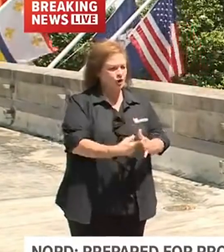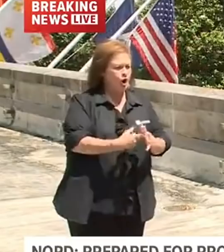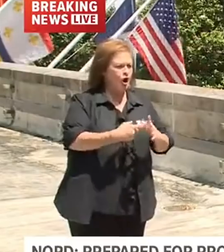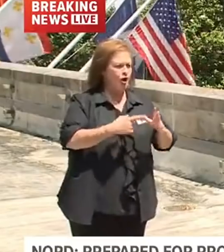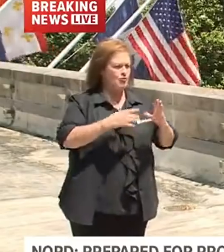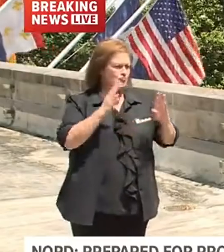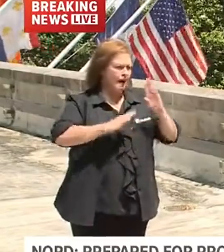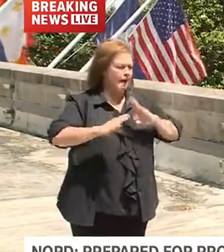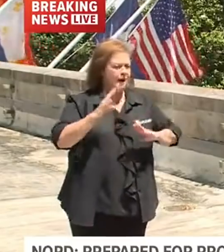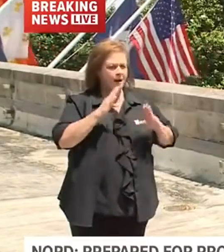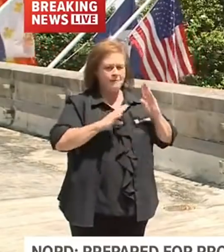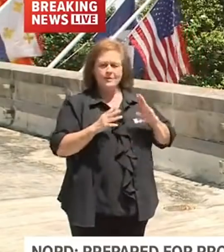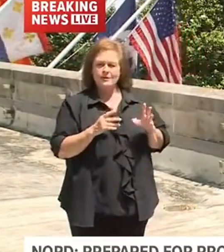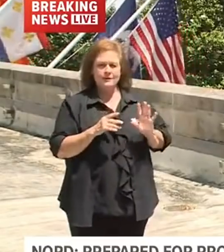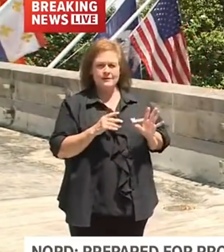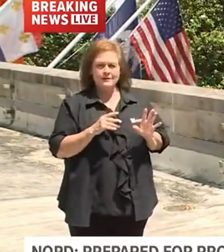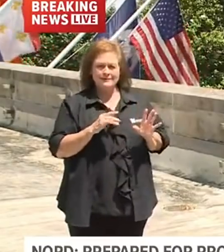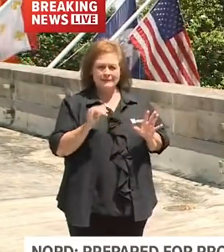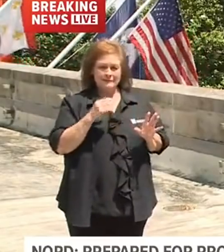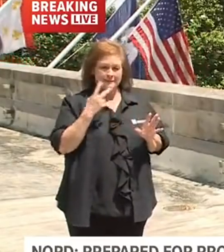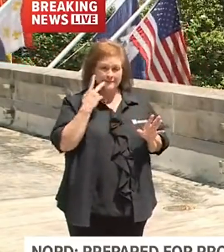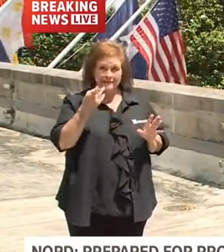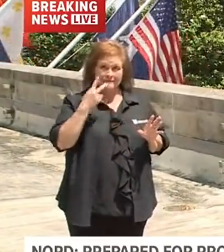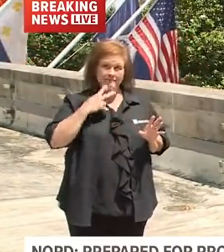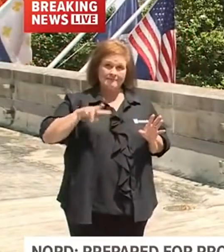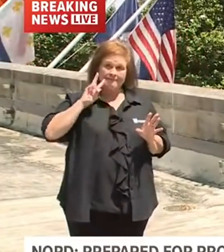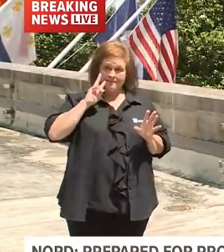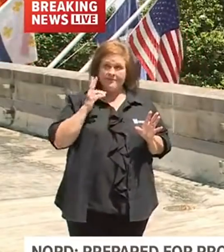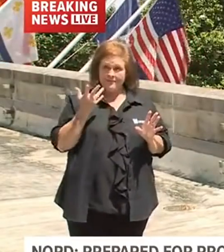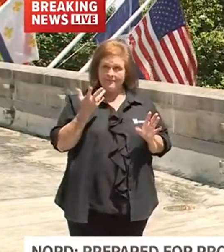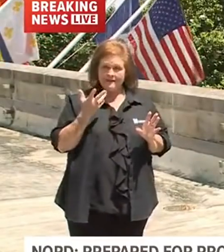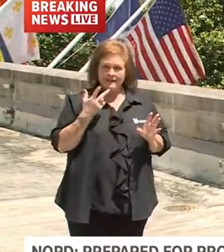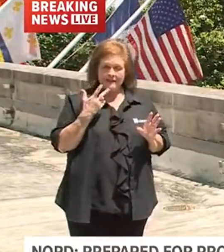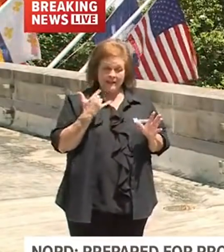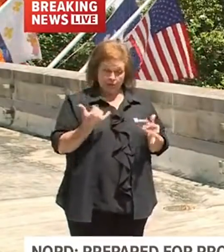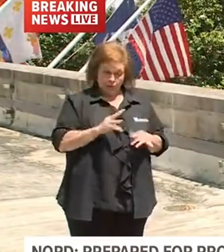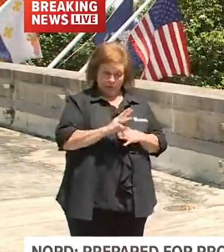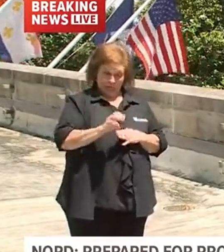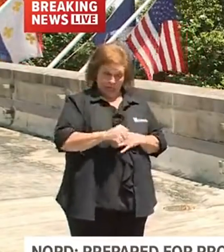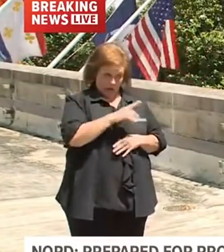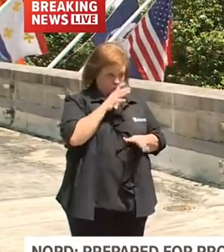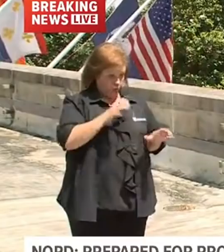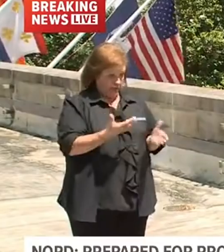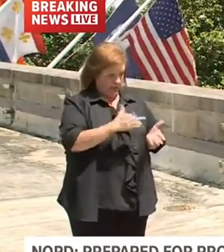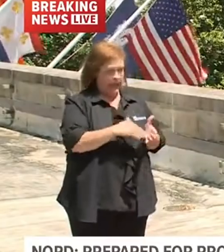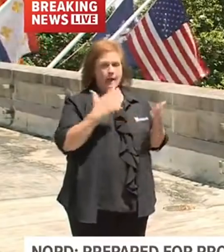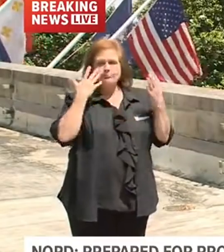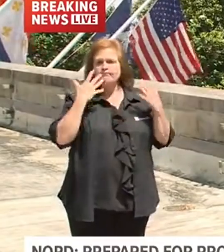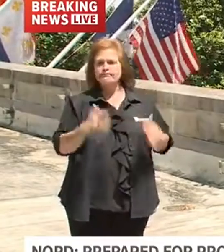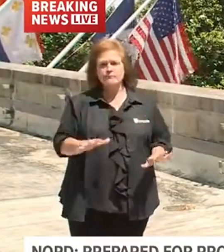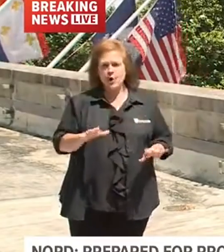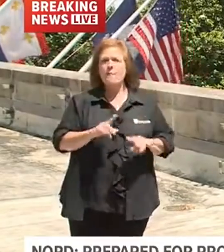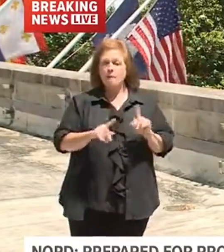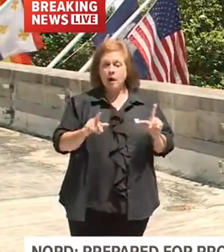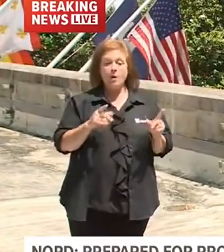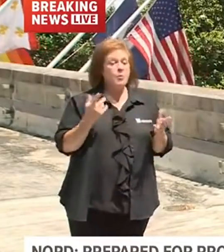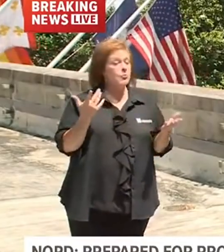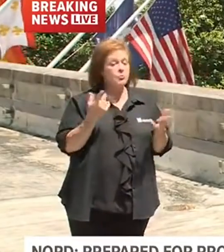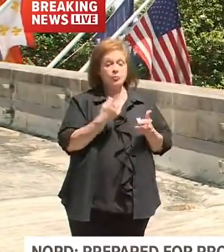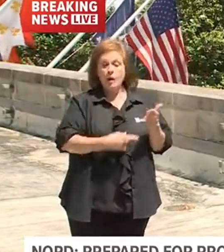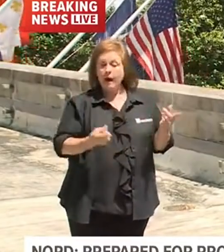is unfortunately what we experienced a couple of nights ago. Will it just be this weekend? I don't know. But we are prepared for whatever may come our